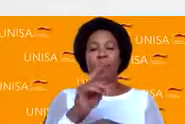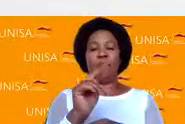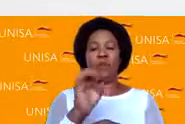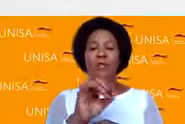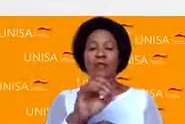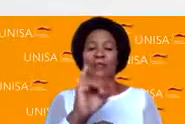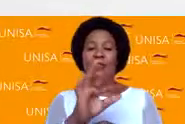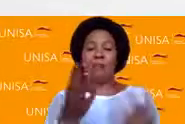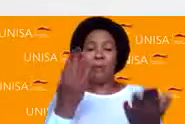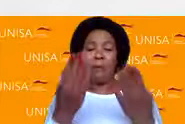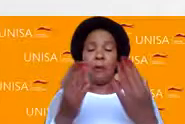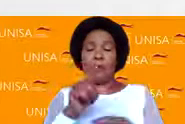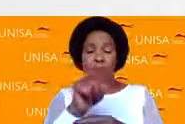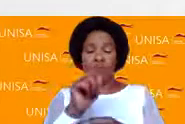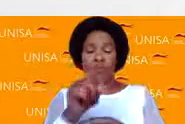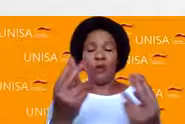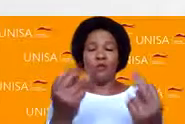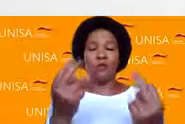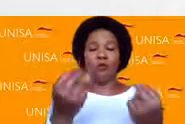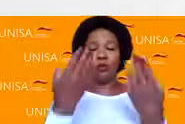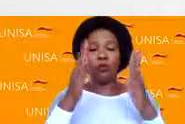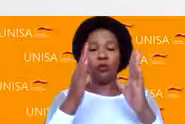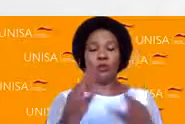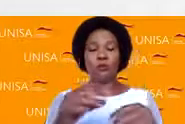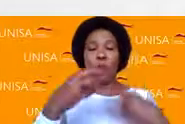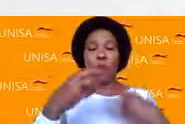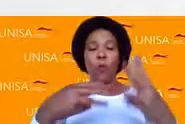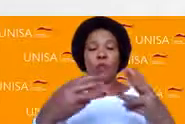student, you will primarily just work on myModules